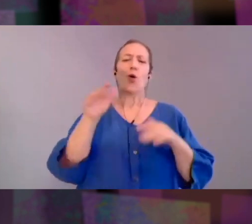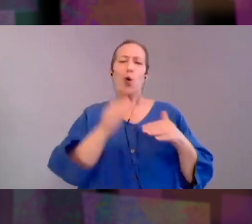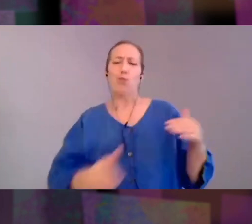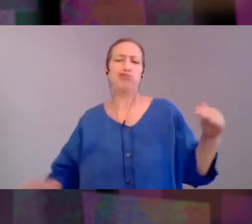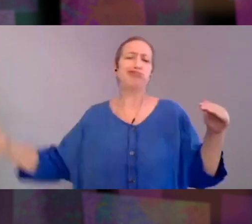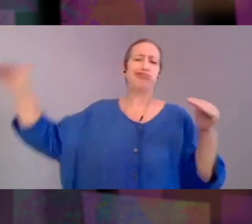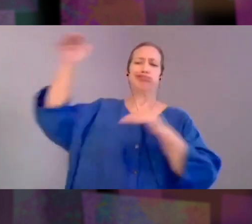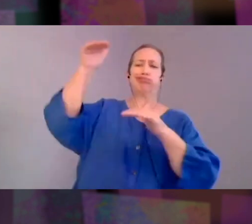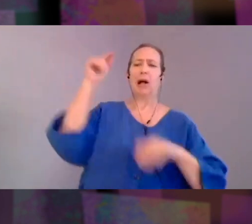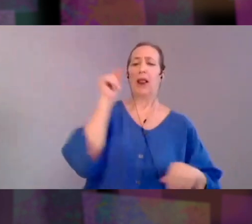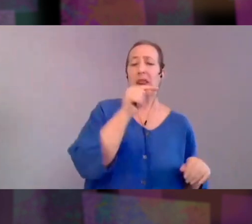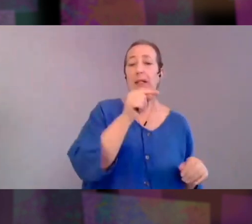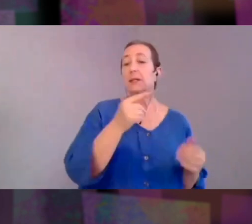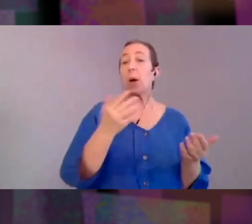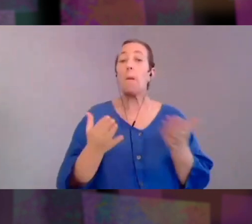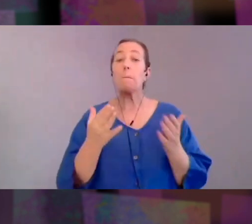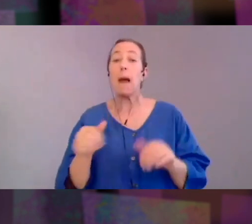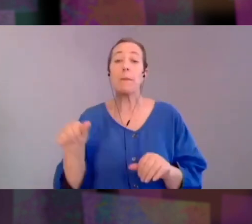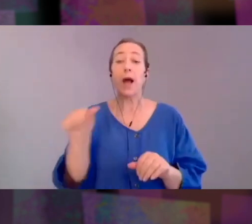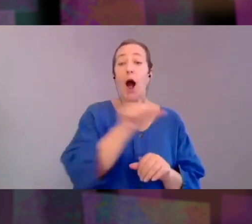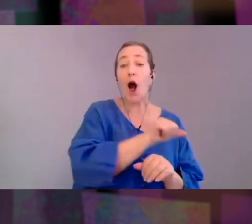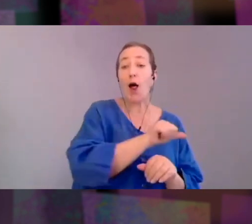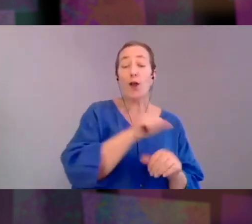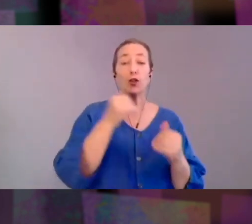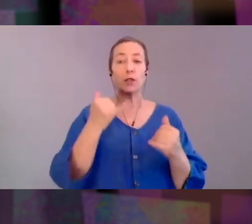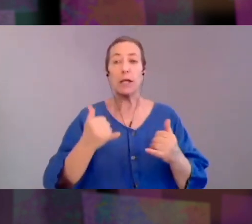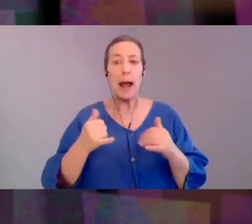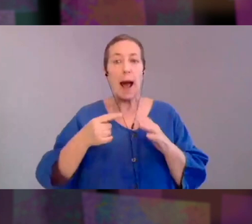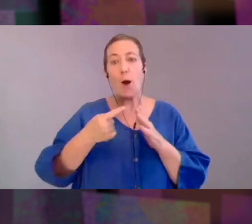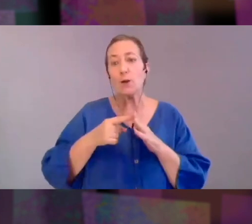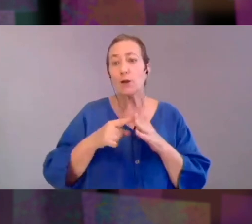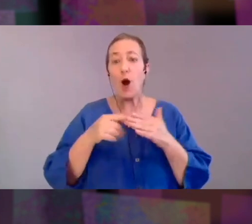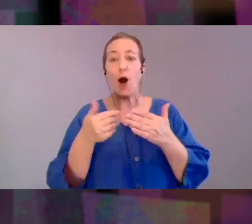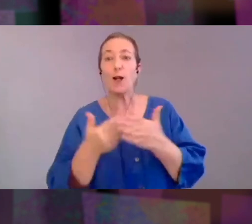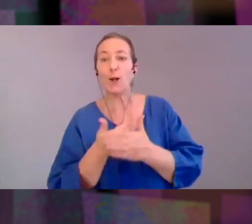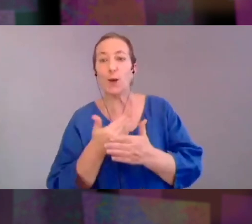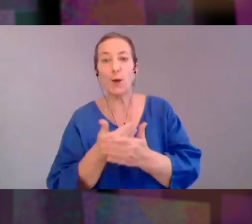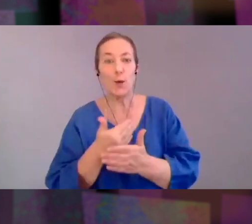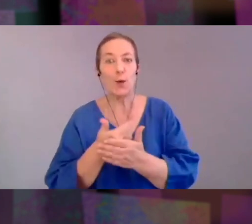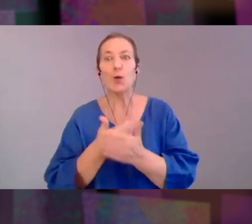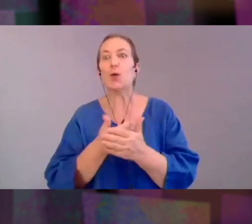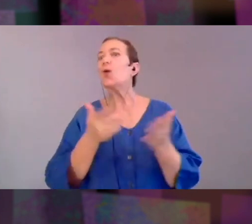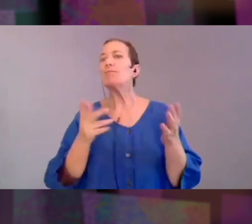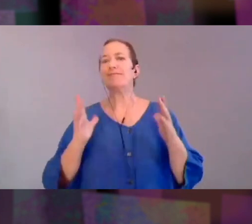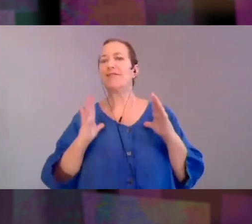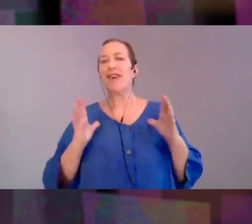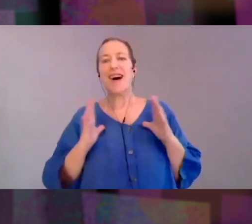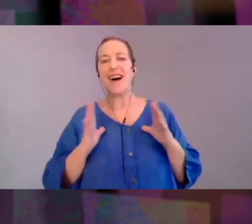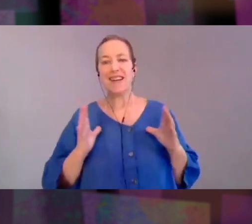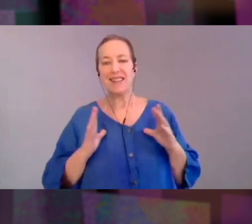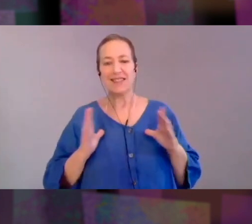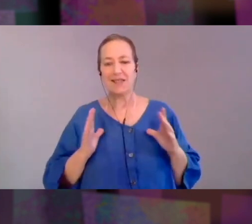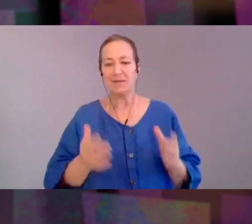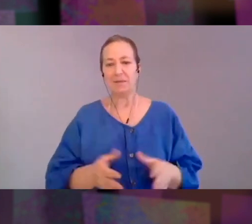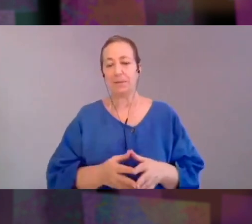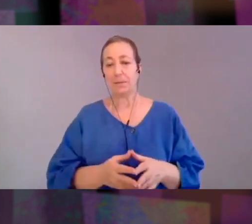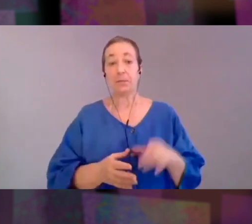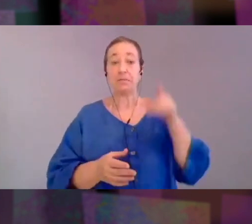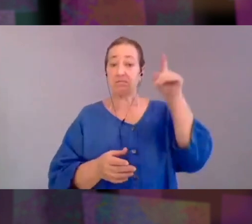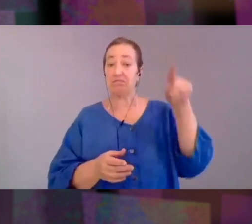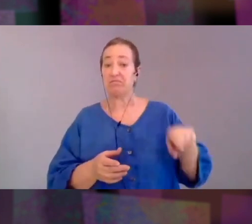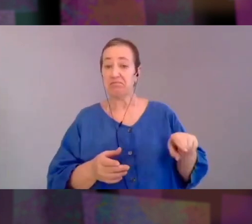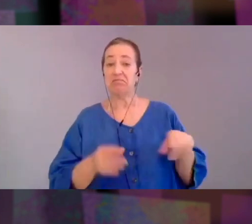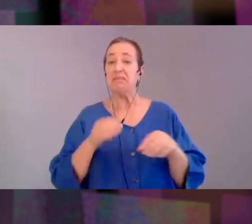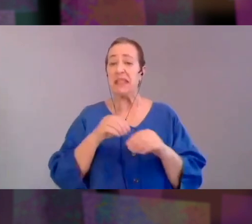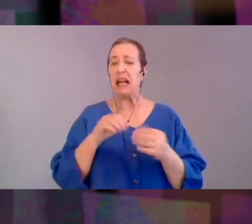to those who are just beginning to expand their current ways of working. And everything I just shared is gathered in a document